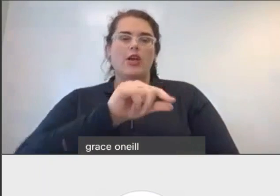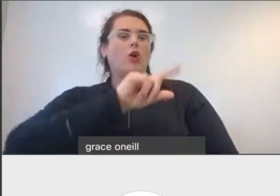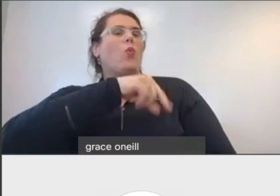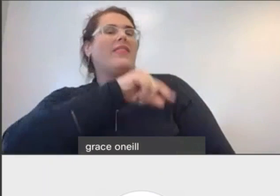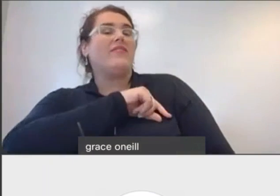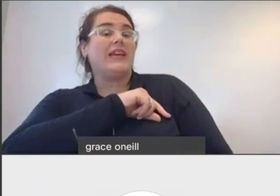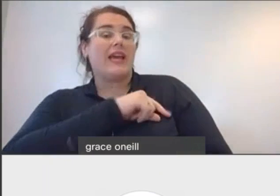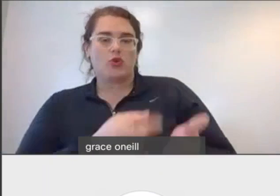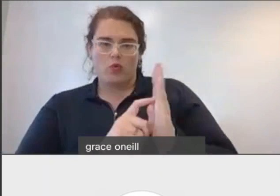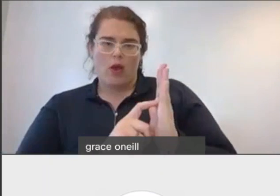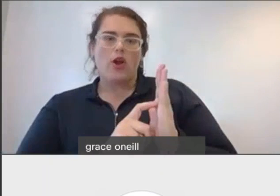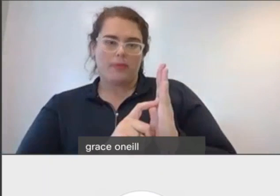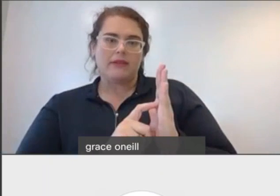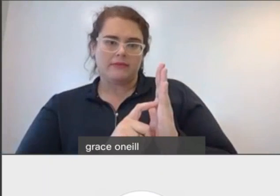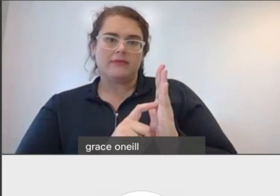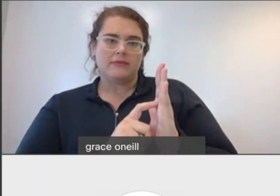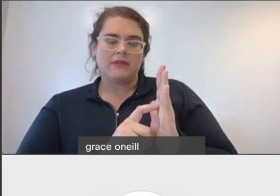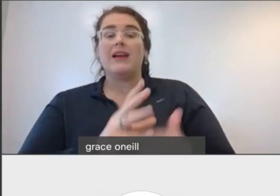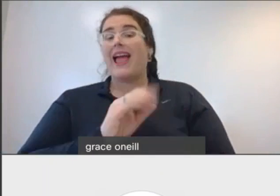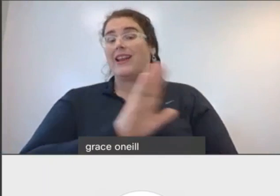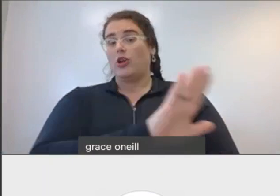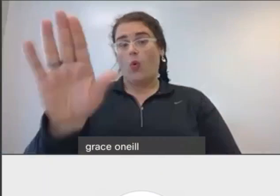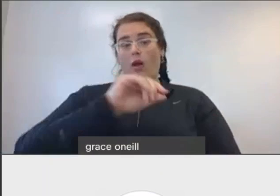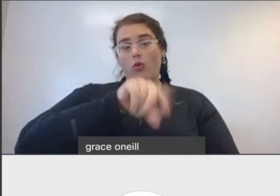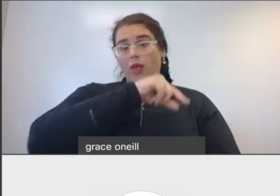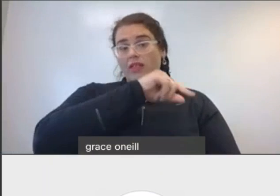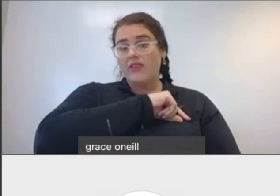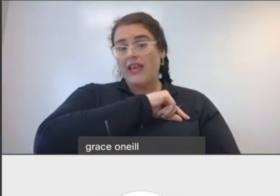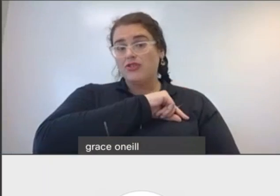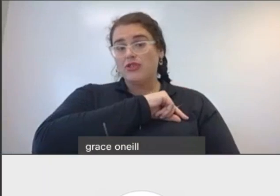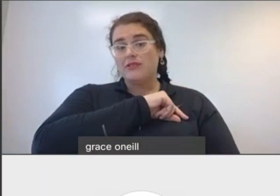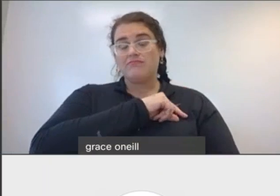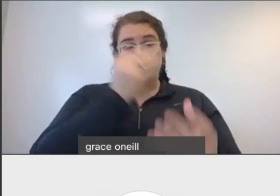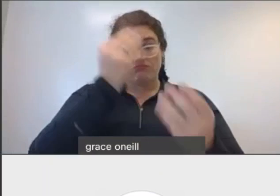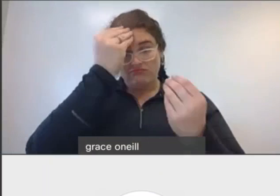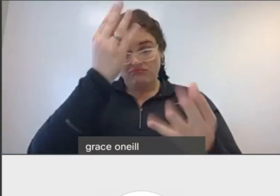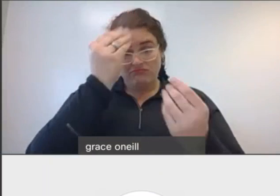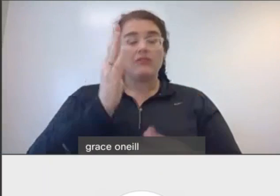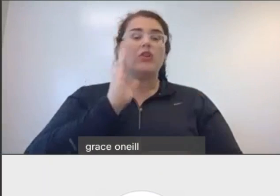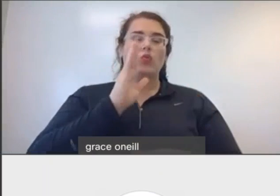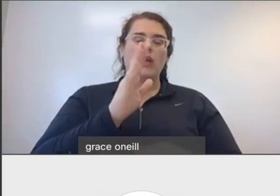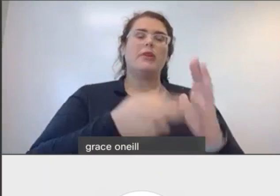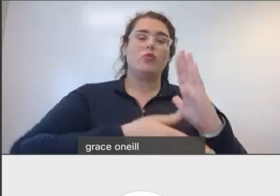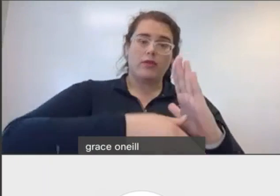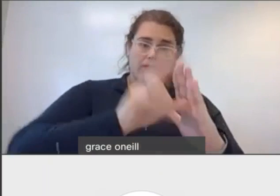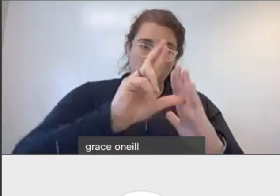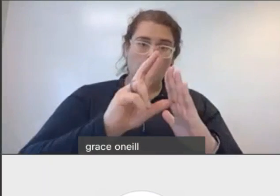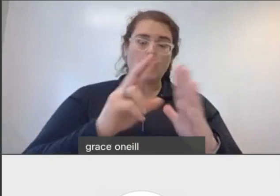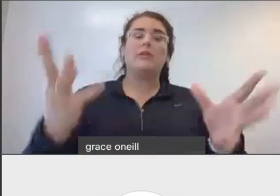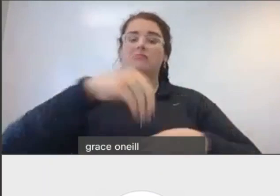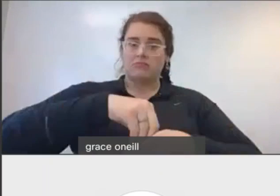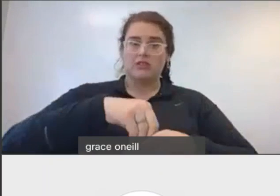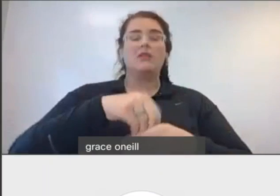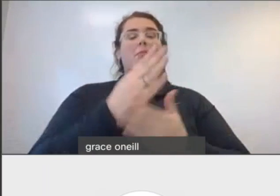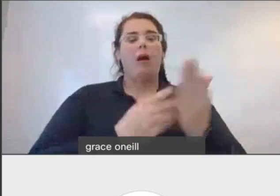are reviewed in the normal course of provider certification review. As